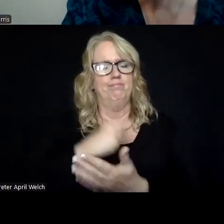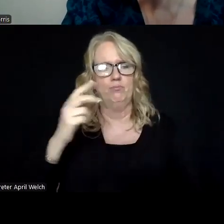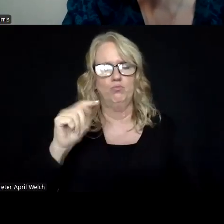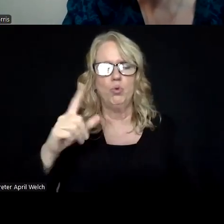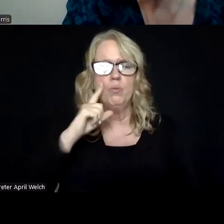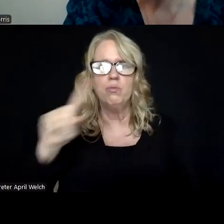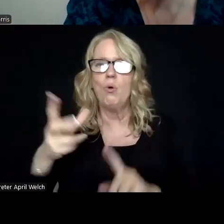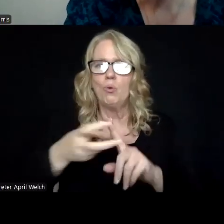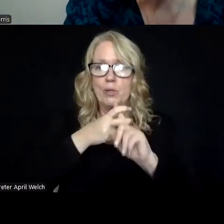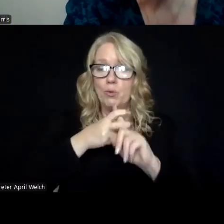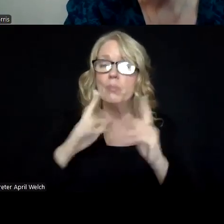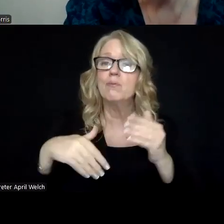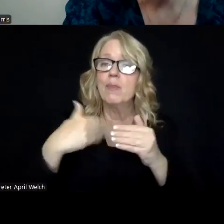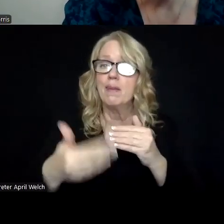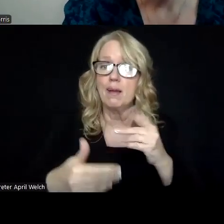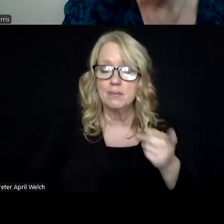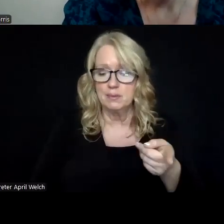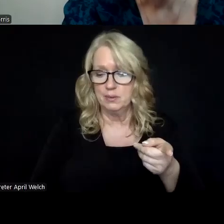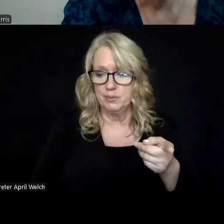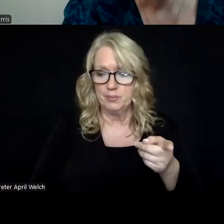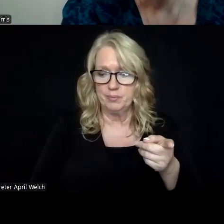recruitment. Next slide.